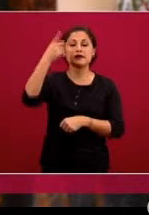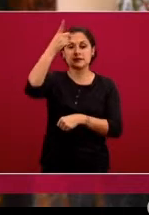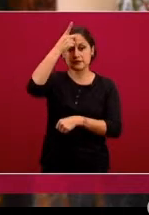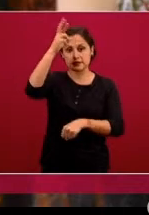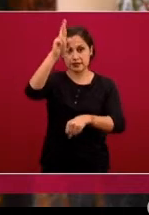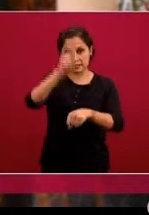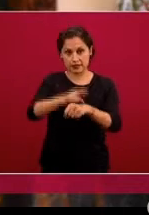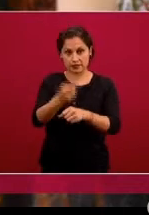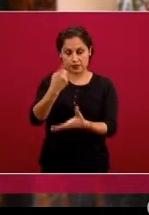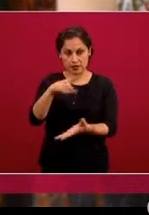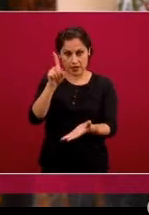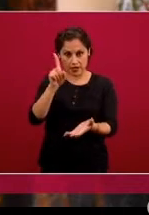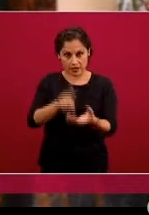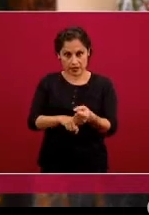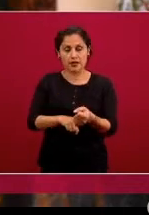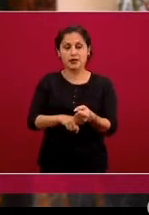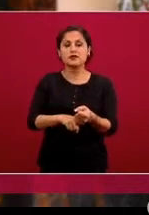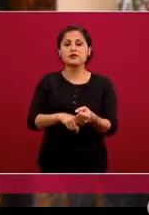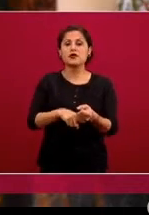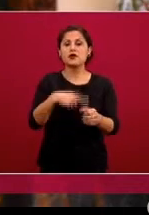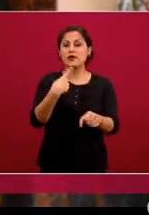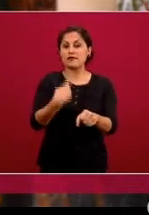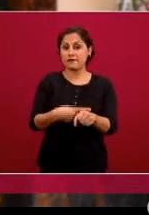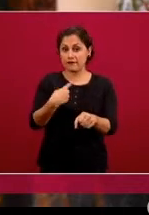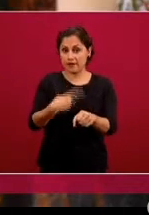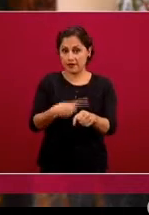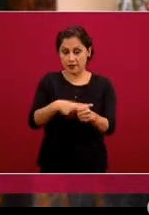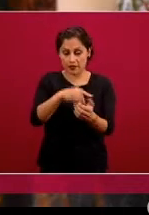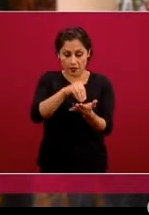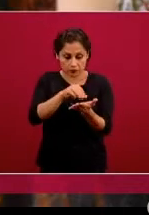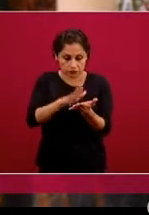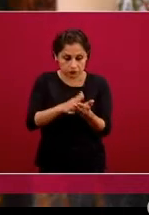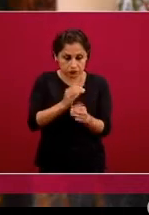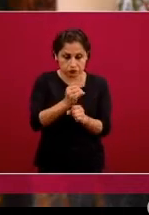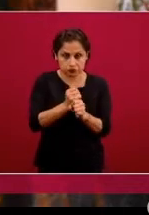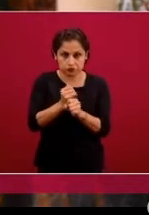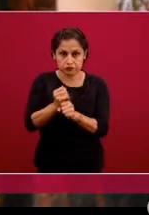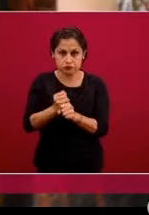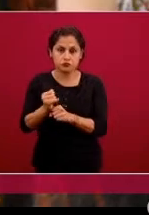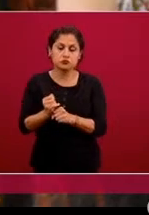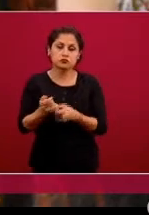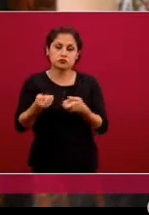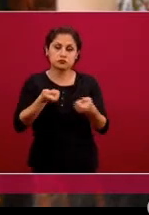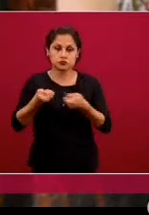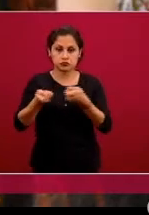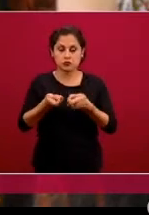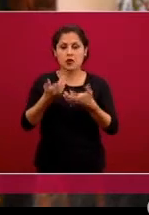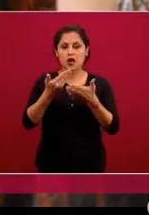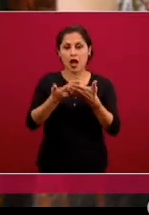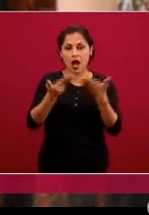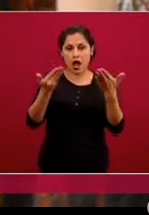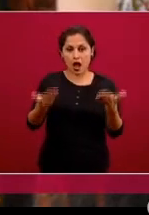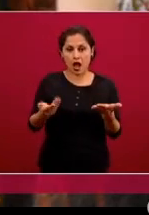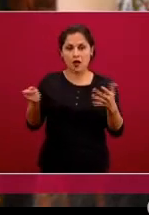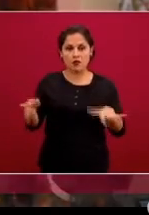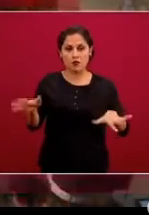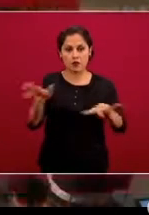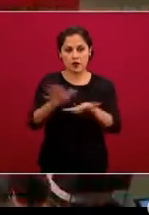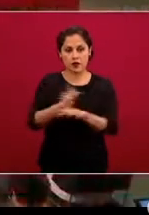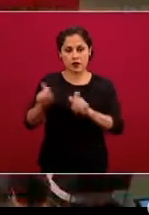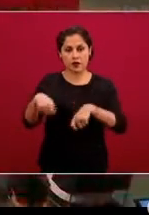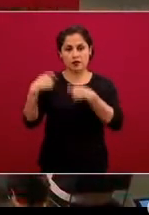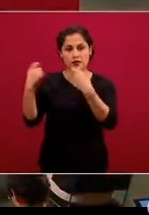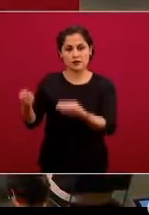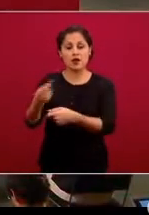Secretary of Health and Protection of Promotion and Protection of Health in the state of